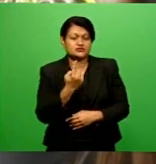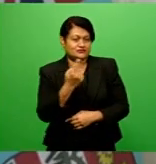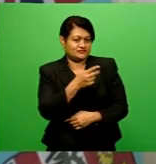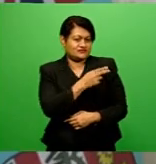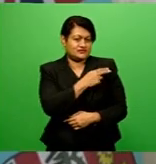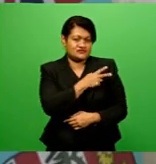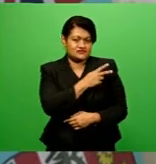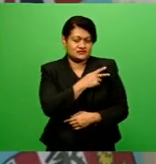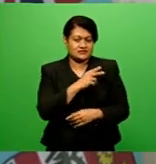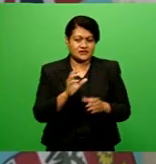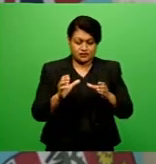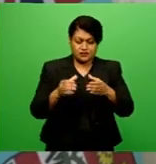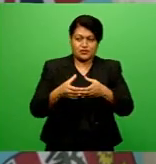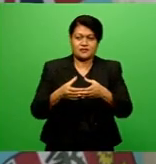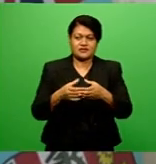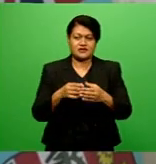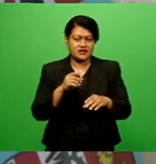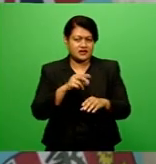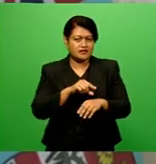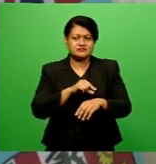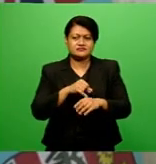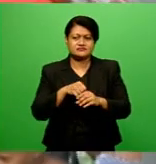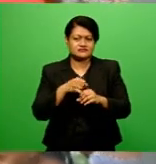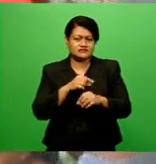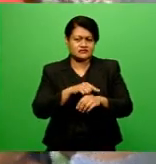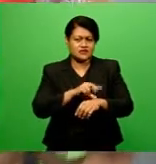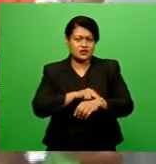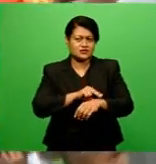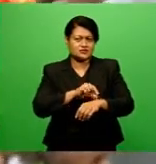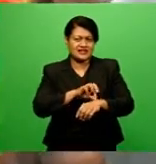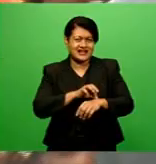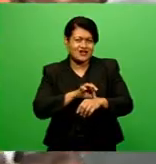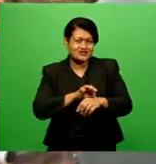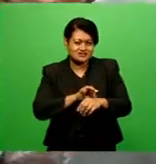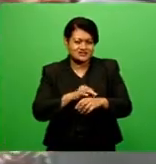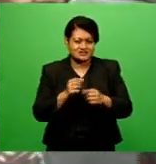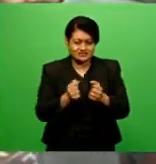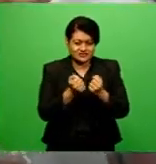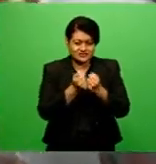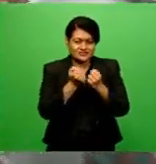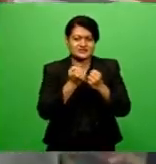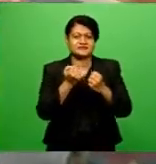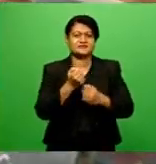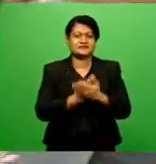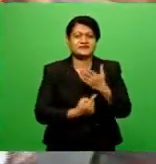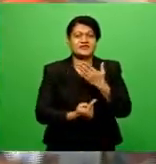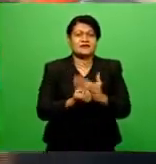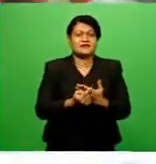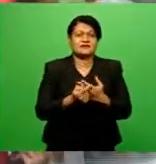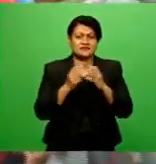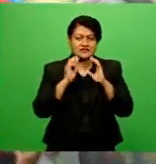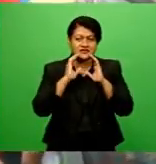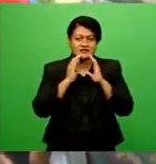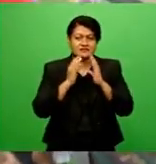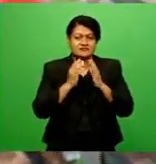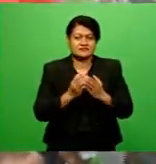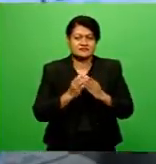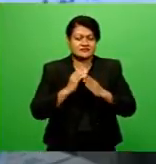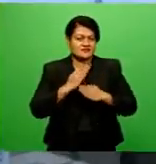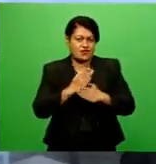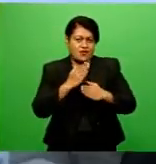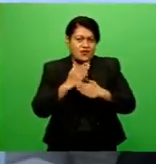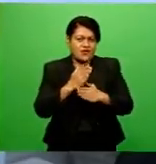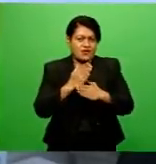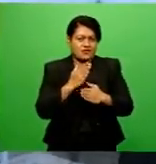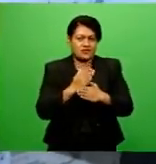first responders, many of whom are spending this Christmas in the service of their fellow Fijians, for their tireless efforts in ensuring that